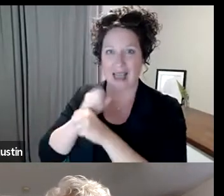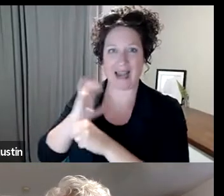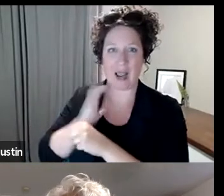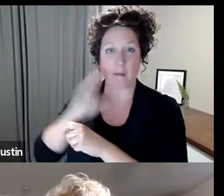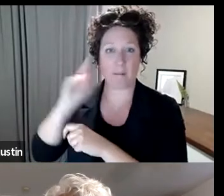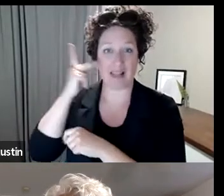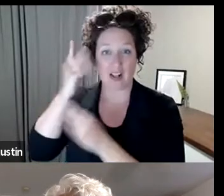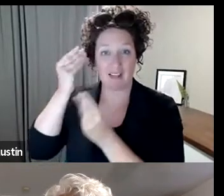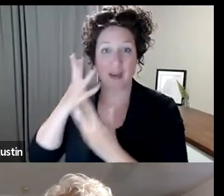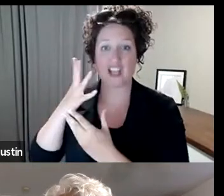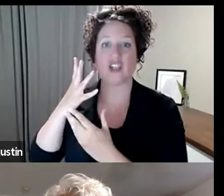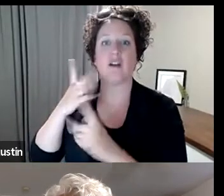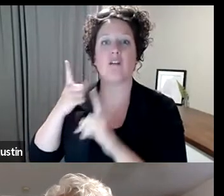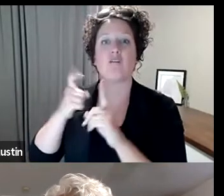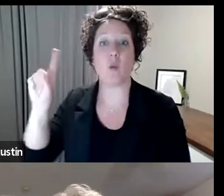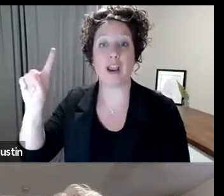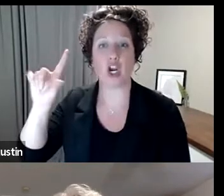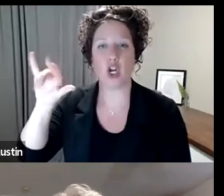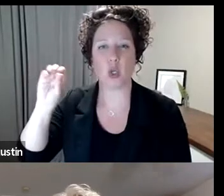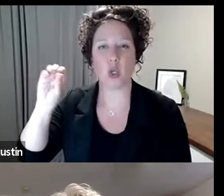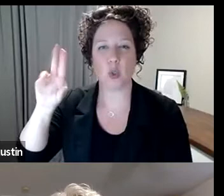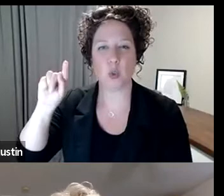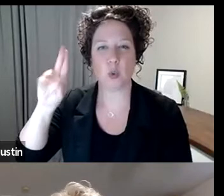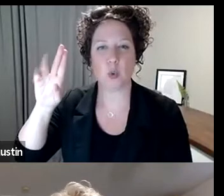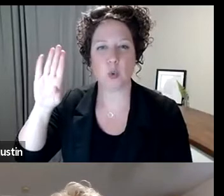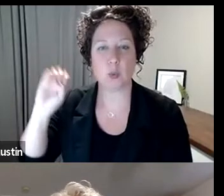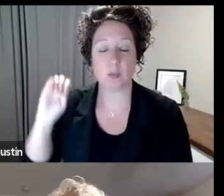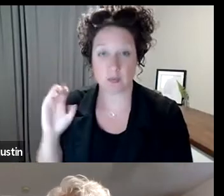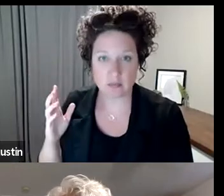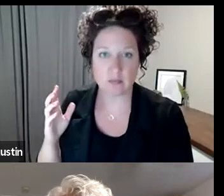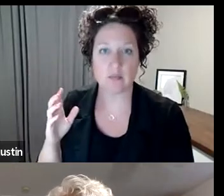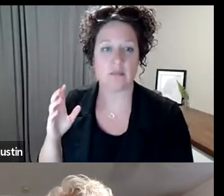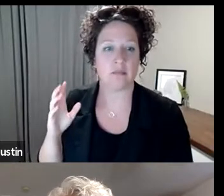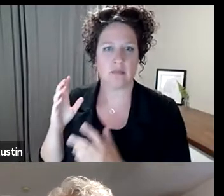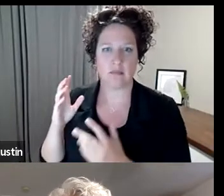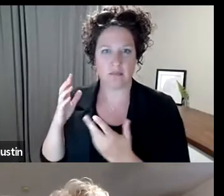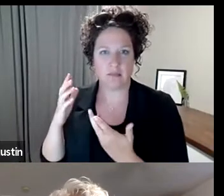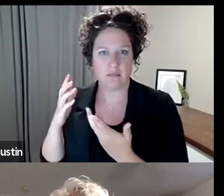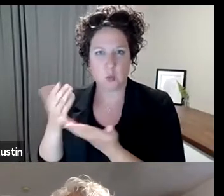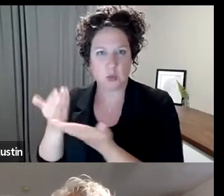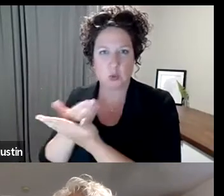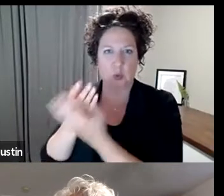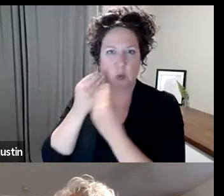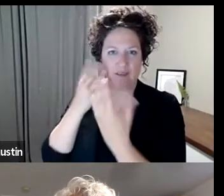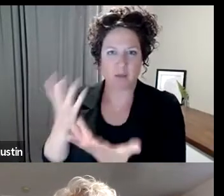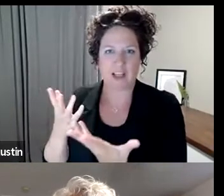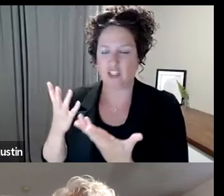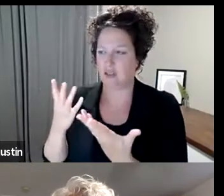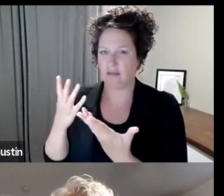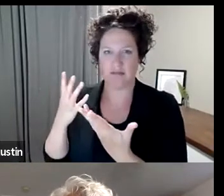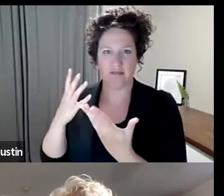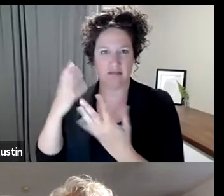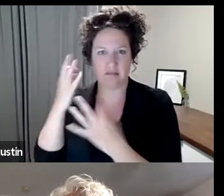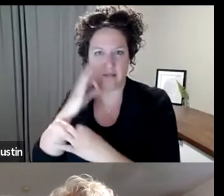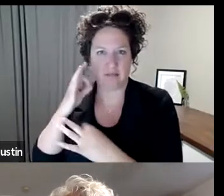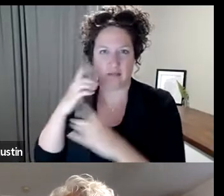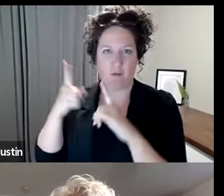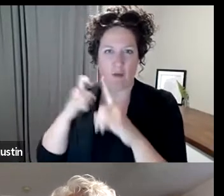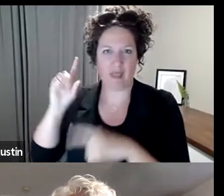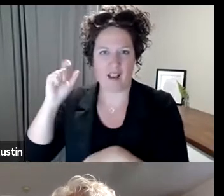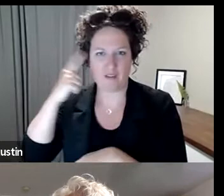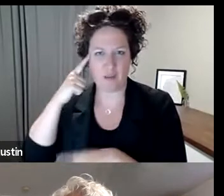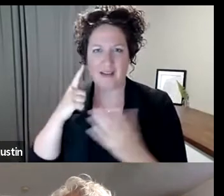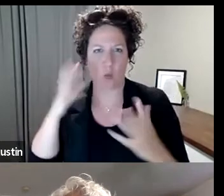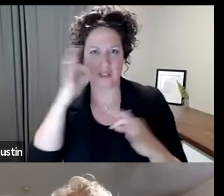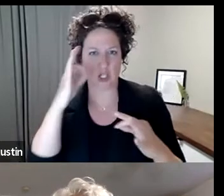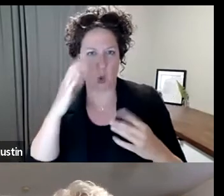general from YouTube, which is brand new information, something that wasn't known to the government. It wasn't necessarily known to the folks who were campaigning in the